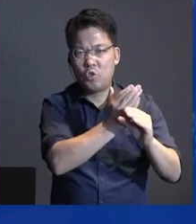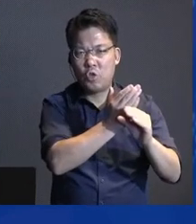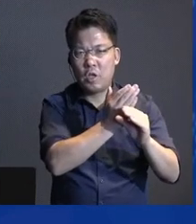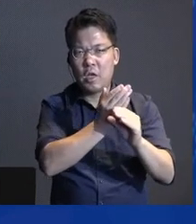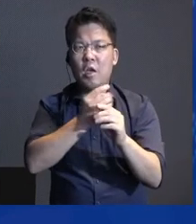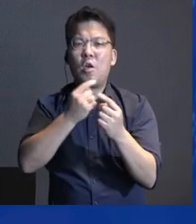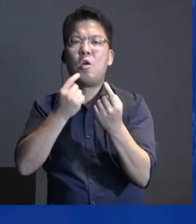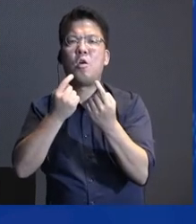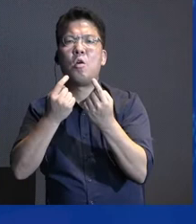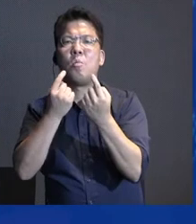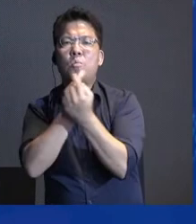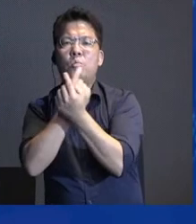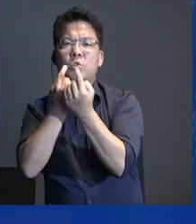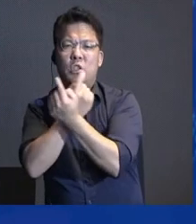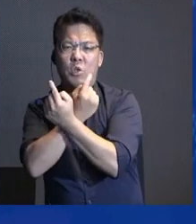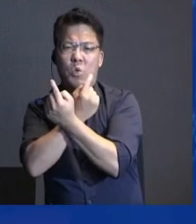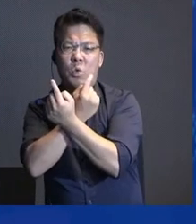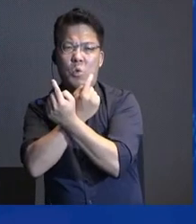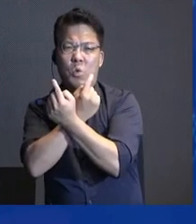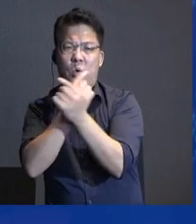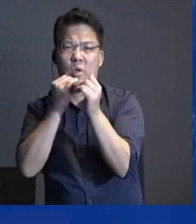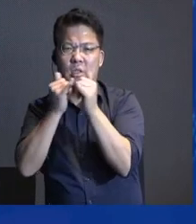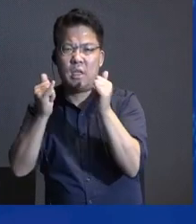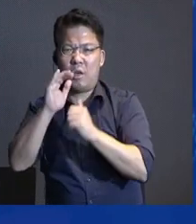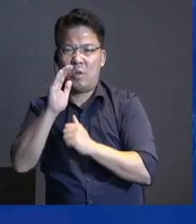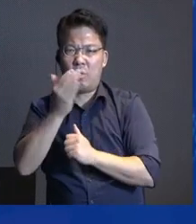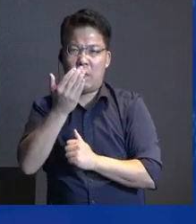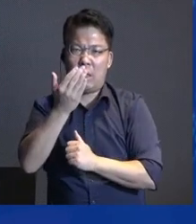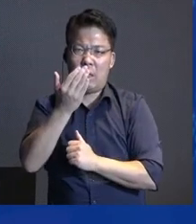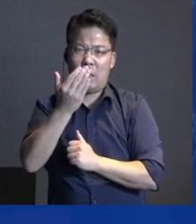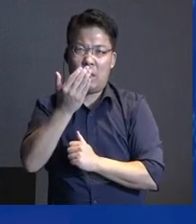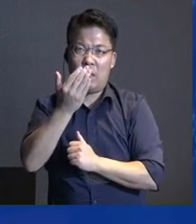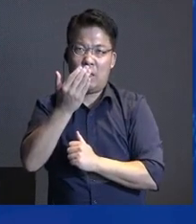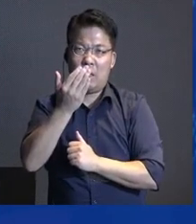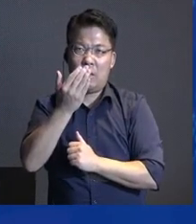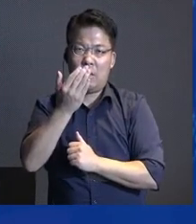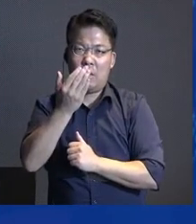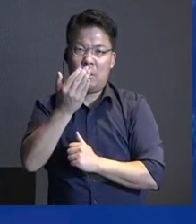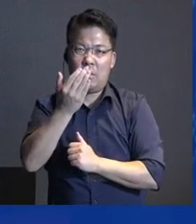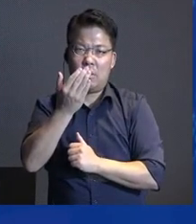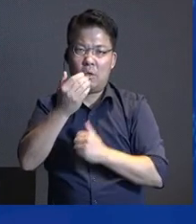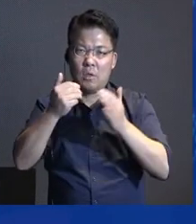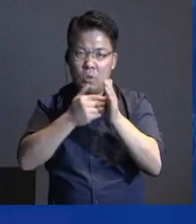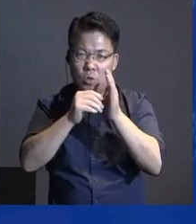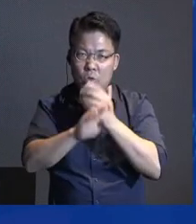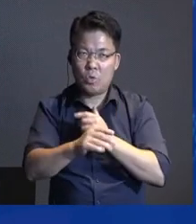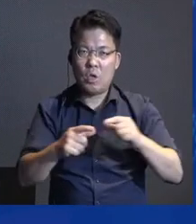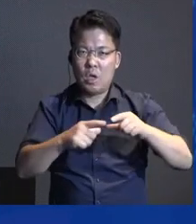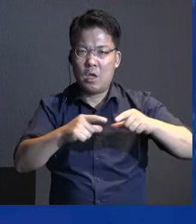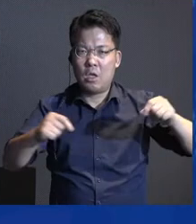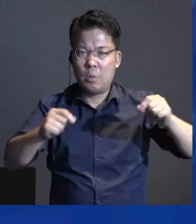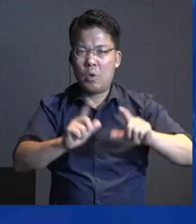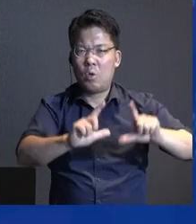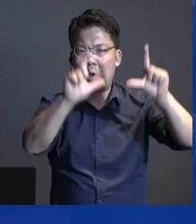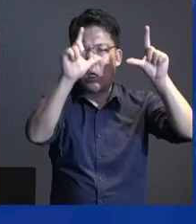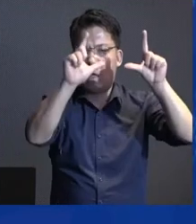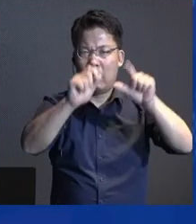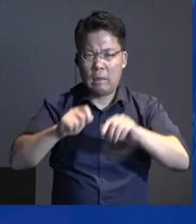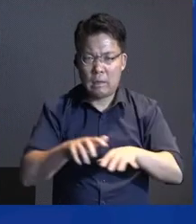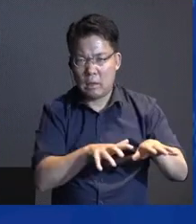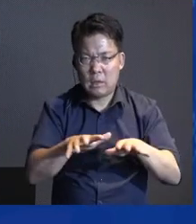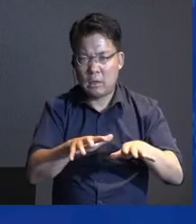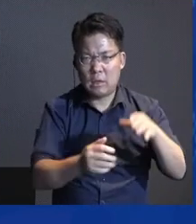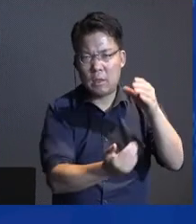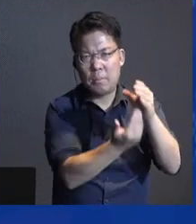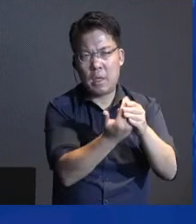and started working as a disaster relief coordinator. in disaster stricken area. At that